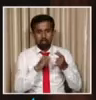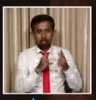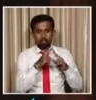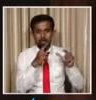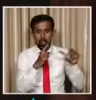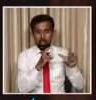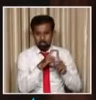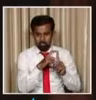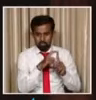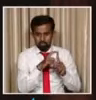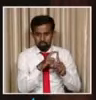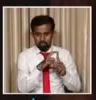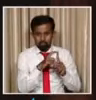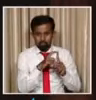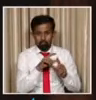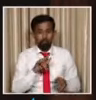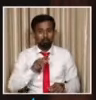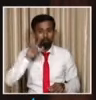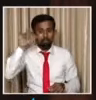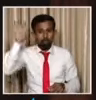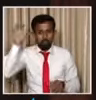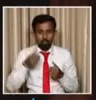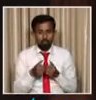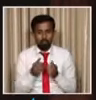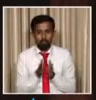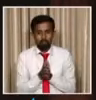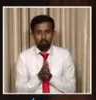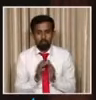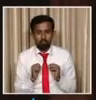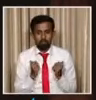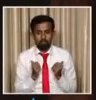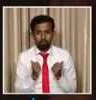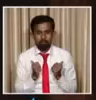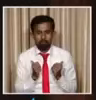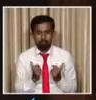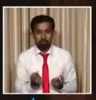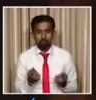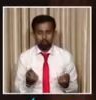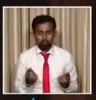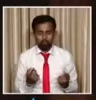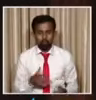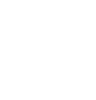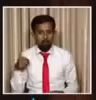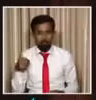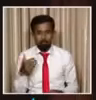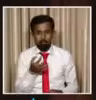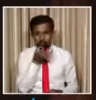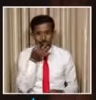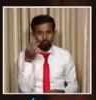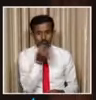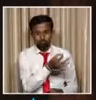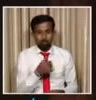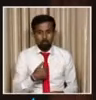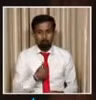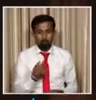and made an accusation against me. I deny that allegation. I agree that an investigation is necessary. I will extend my full support